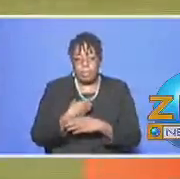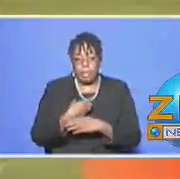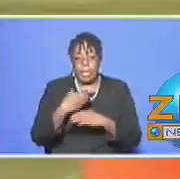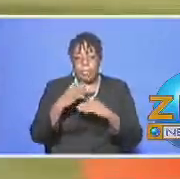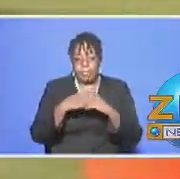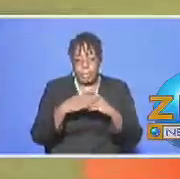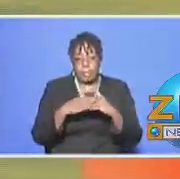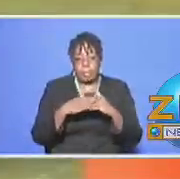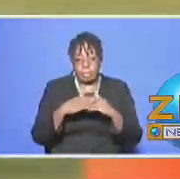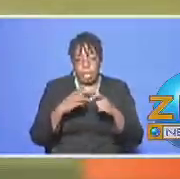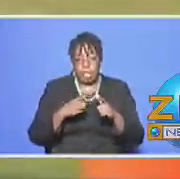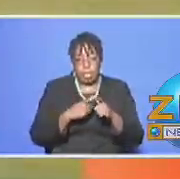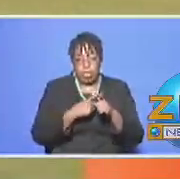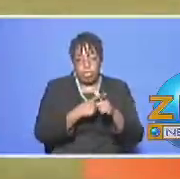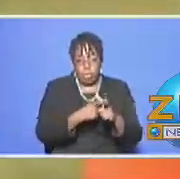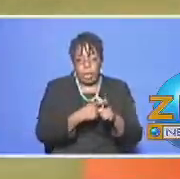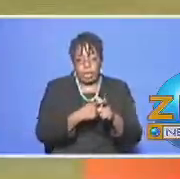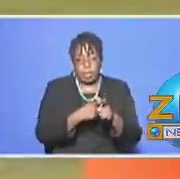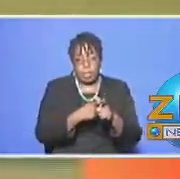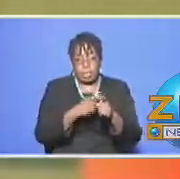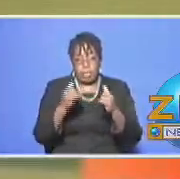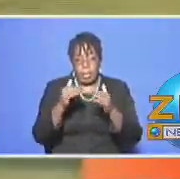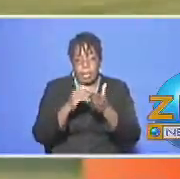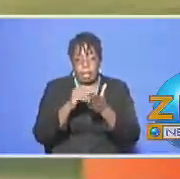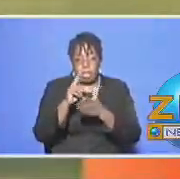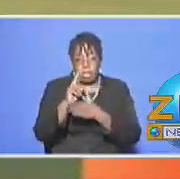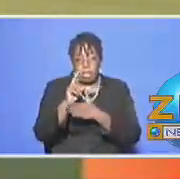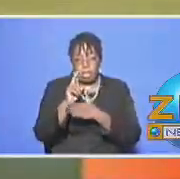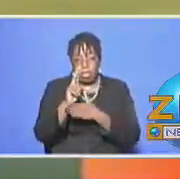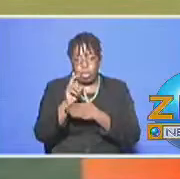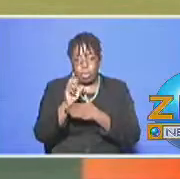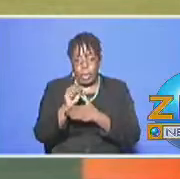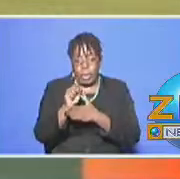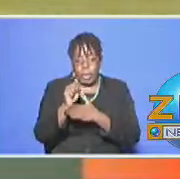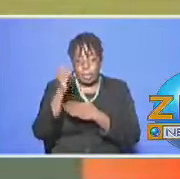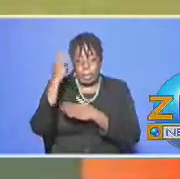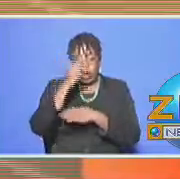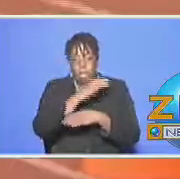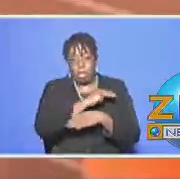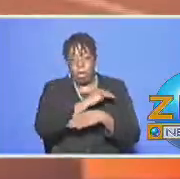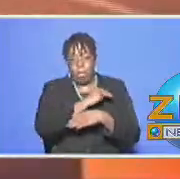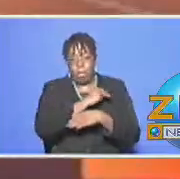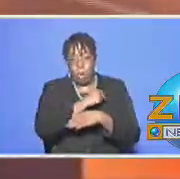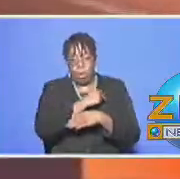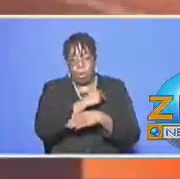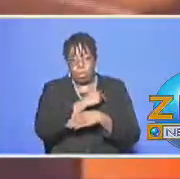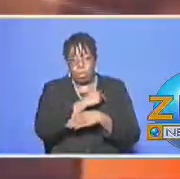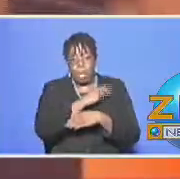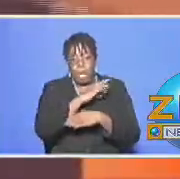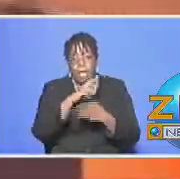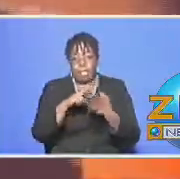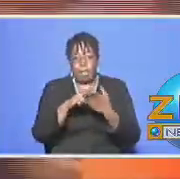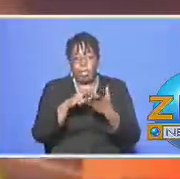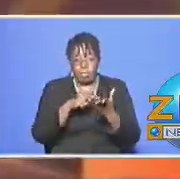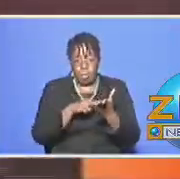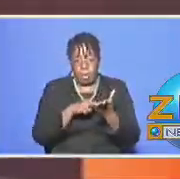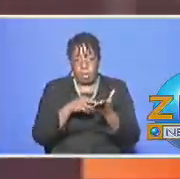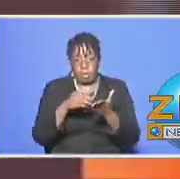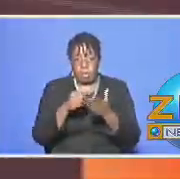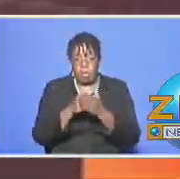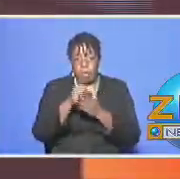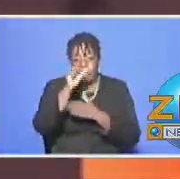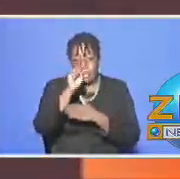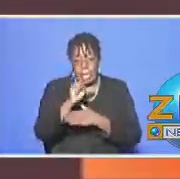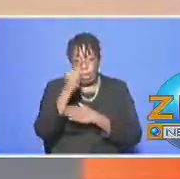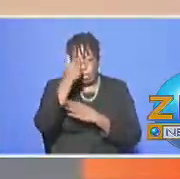of the meet, Gardner was set to line up against U.S. national champion Michael Norman and world record holder Wade Van Niekerk of South